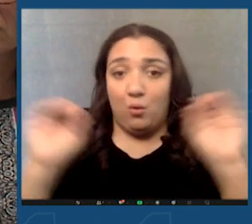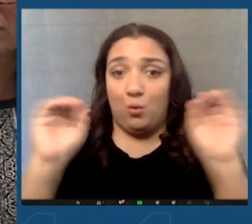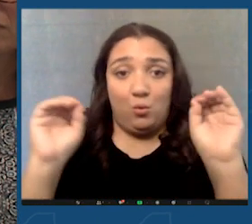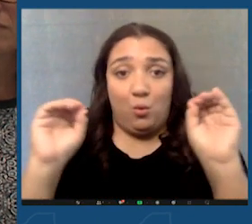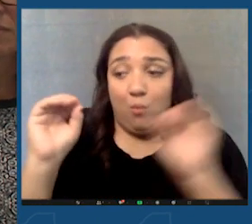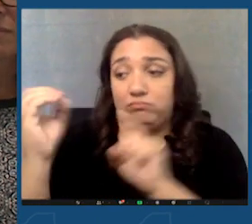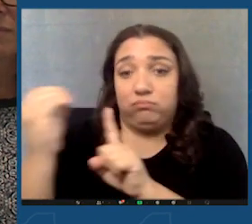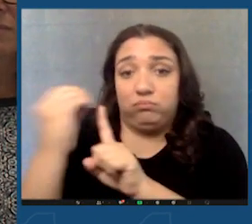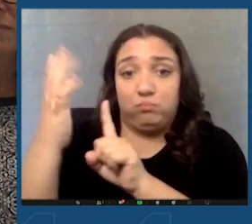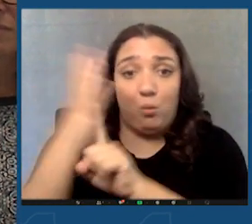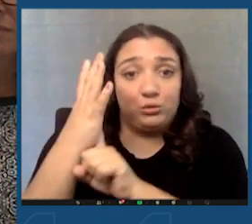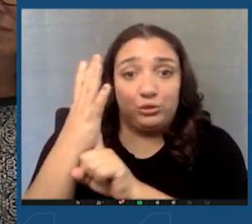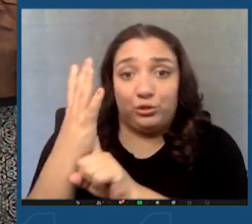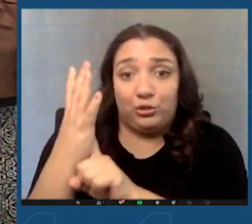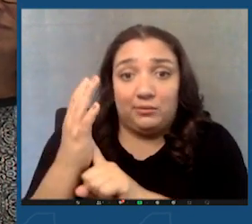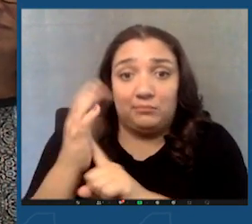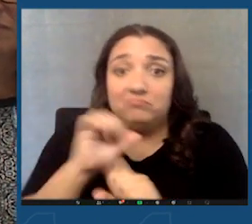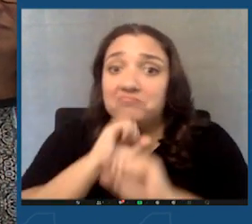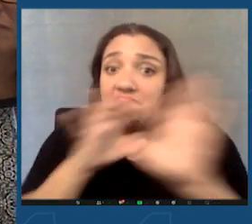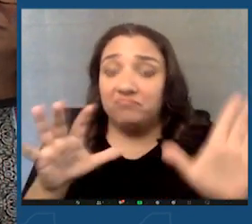to any kind of learning.